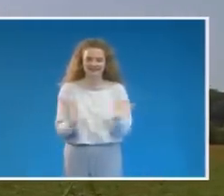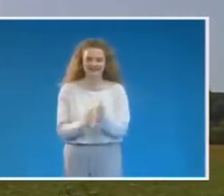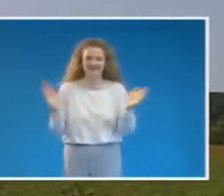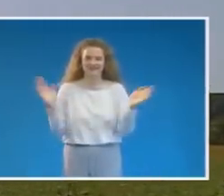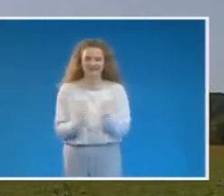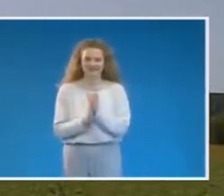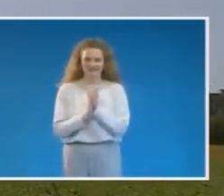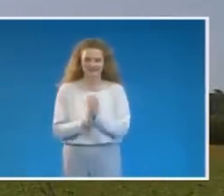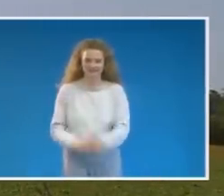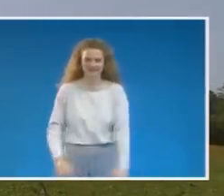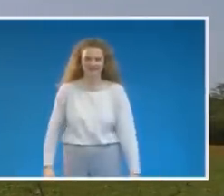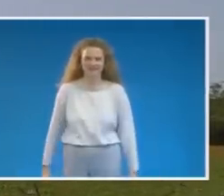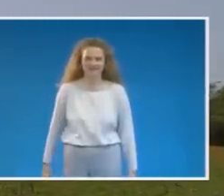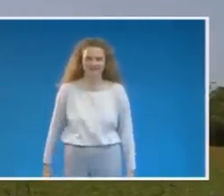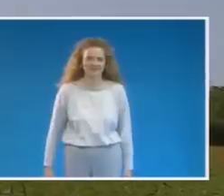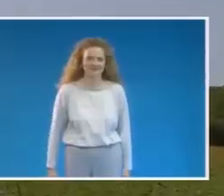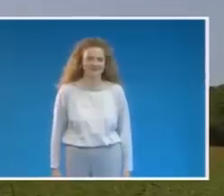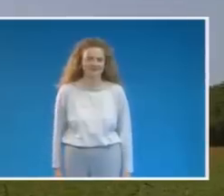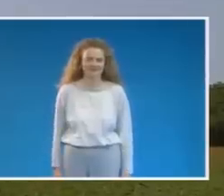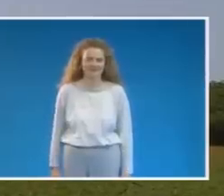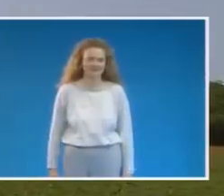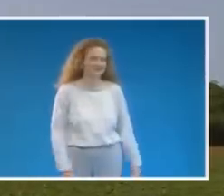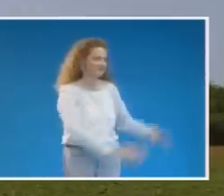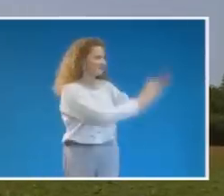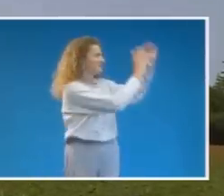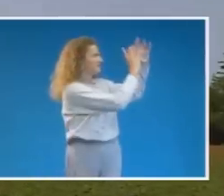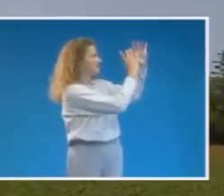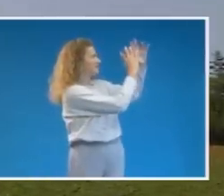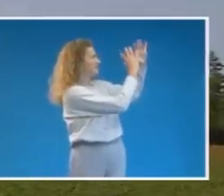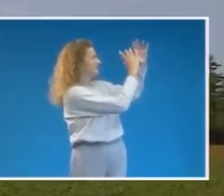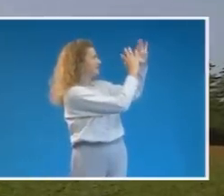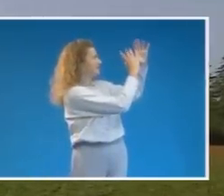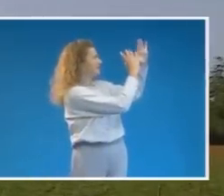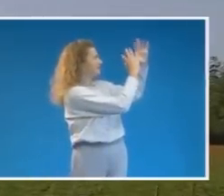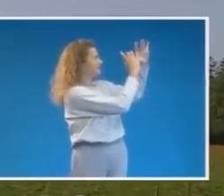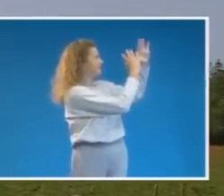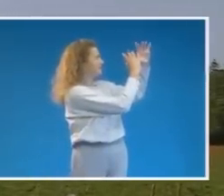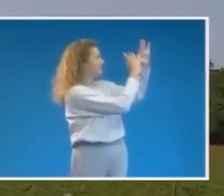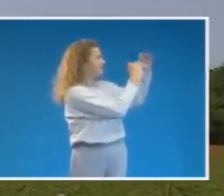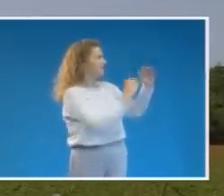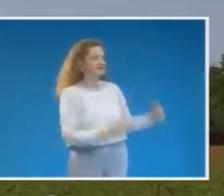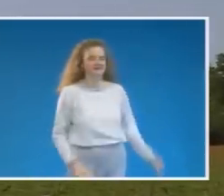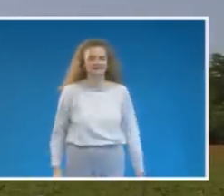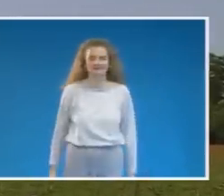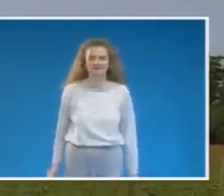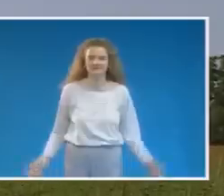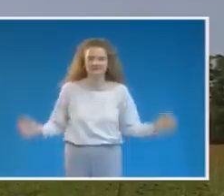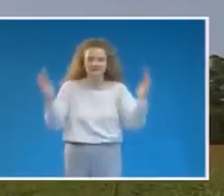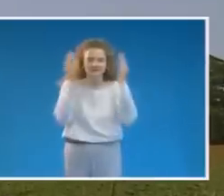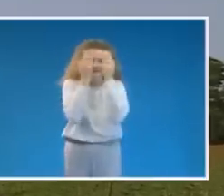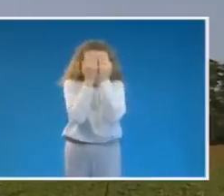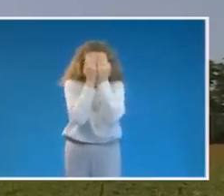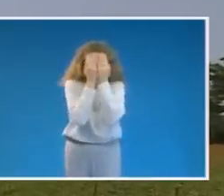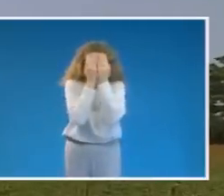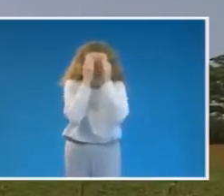clapping, clapping so. Here is baby's trumpet, tootle, tootle-loo. Here's the way the